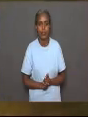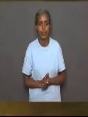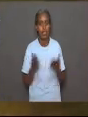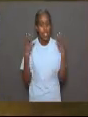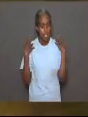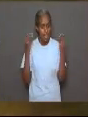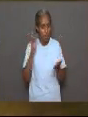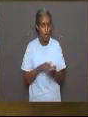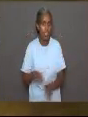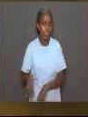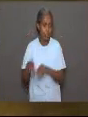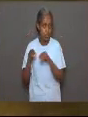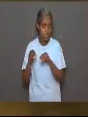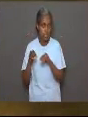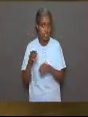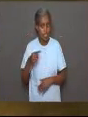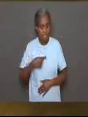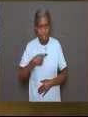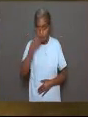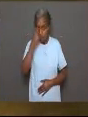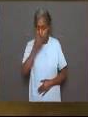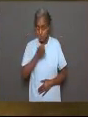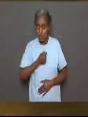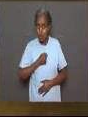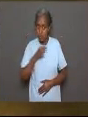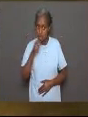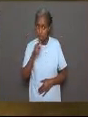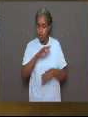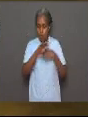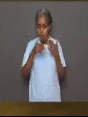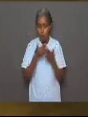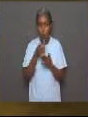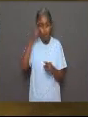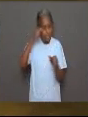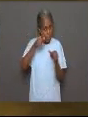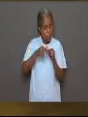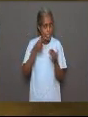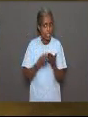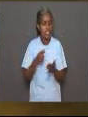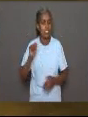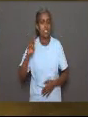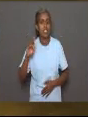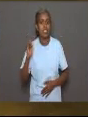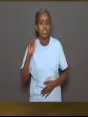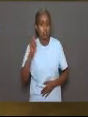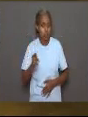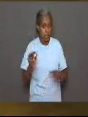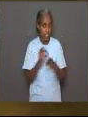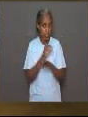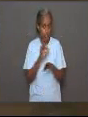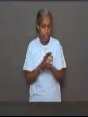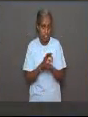Hello again, students. I am sure that you all remembered these trigonometric